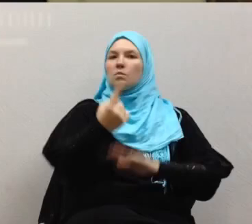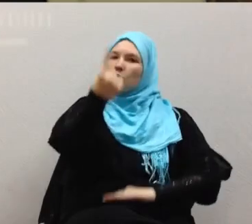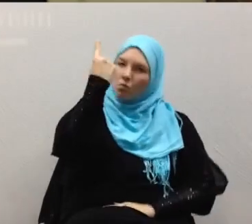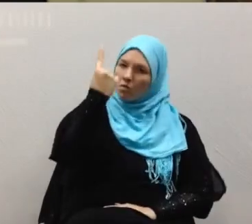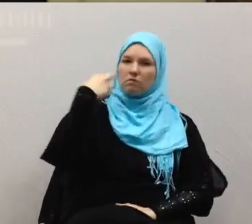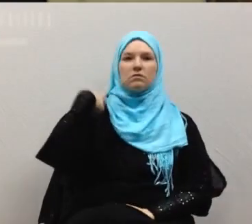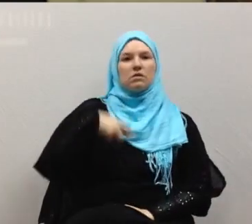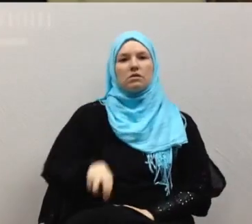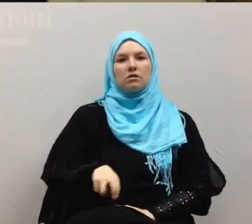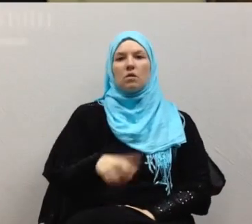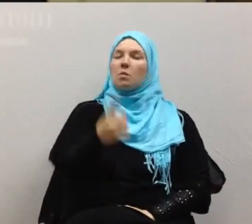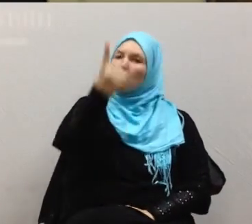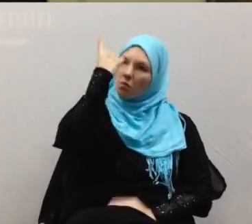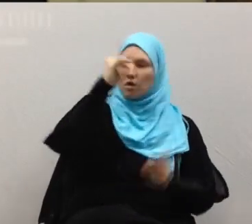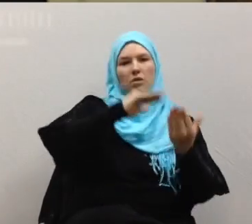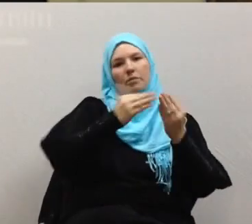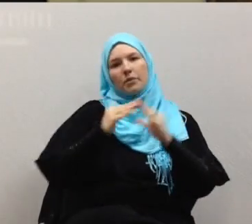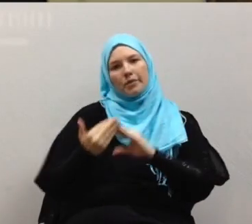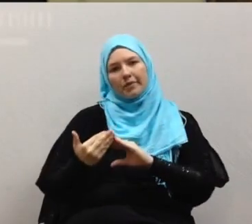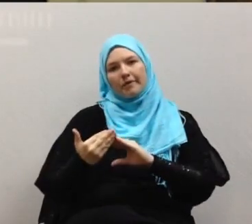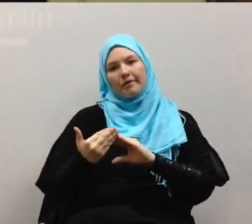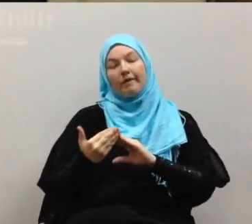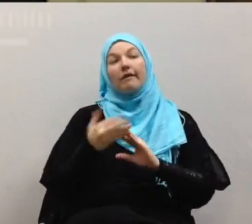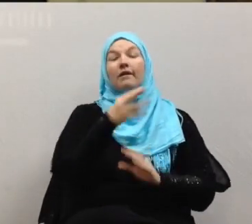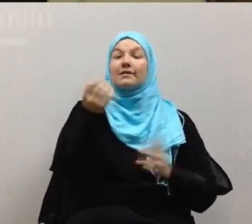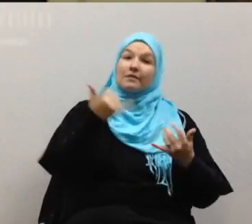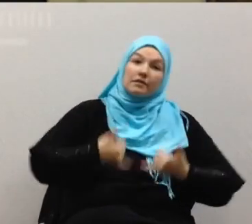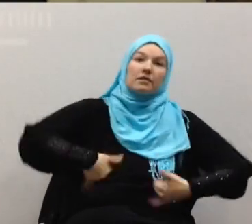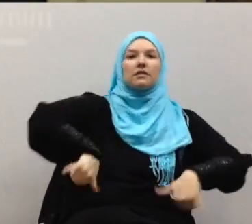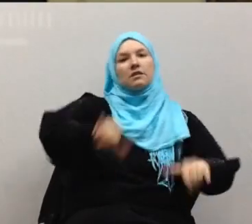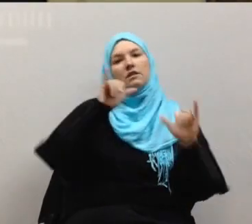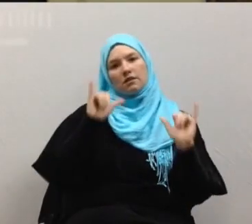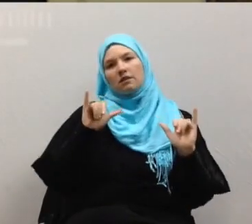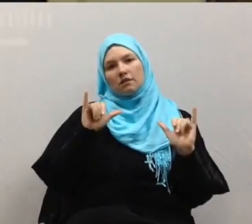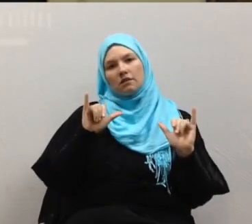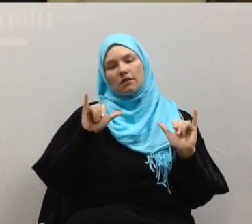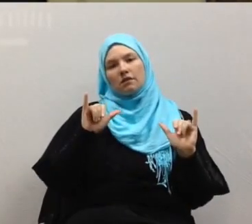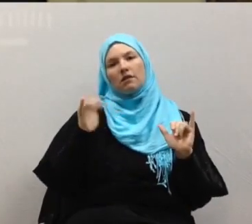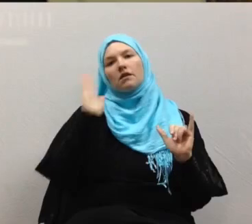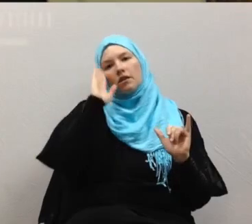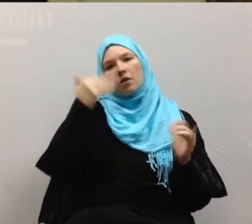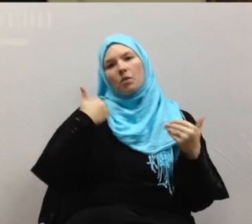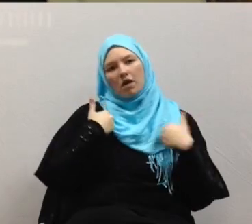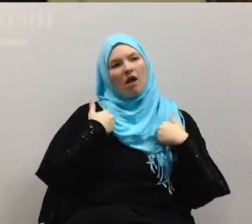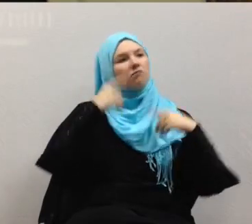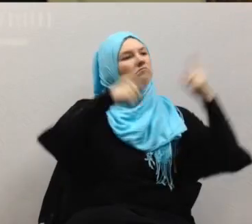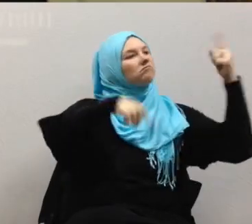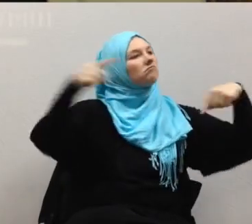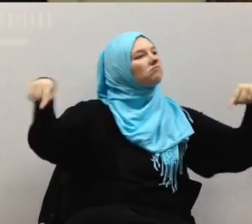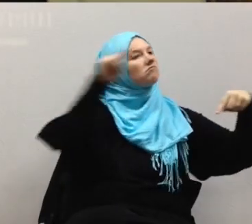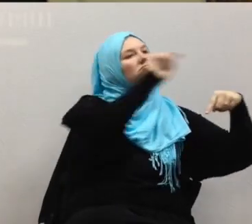religion, one community, and still they would have differences.